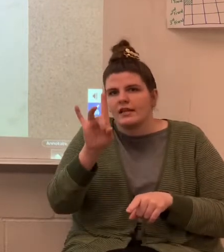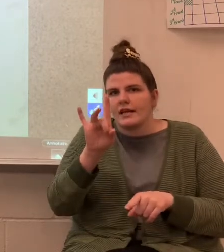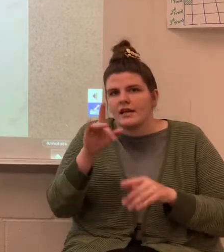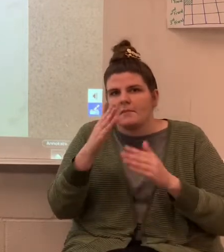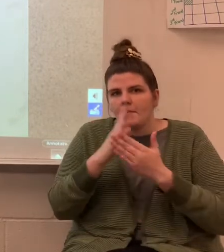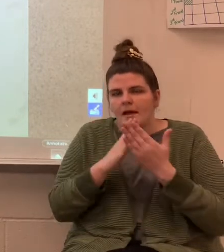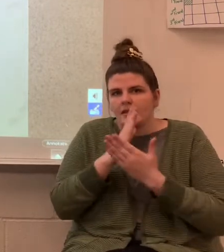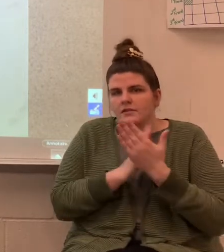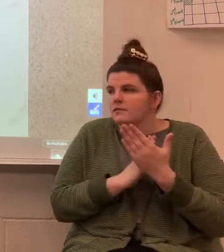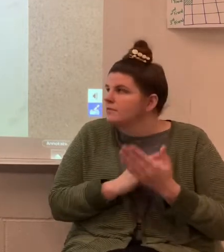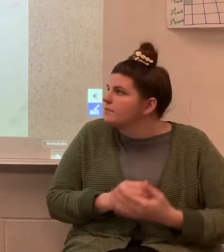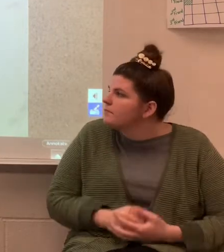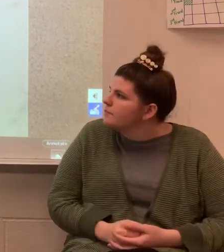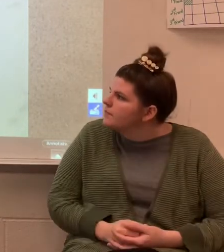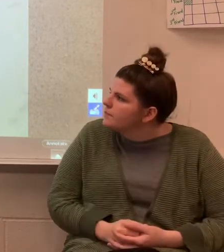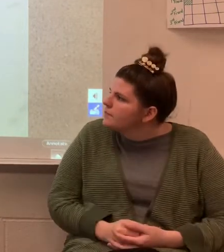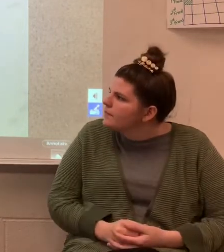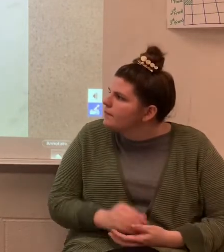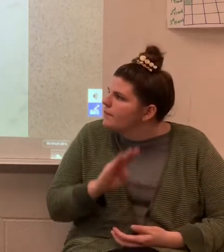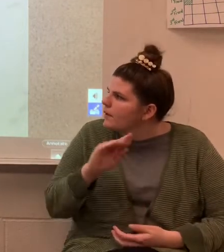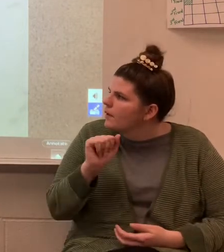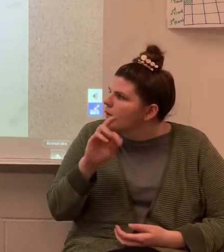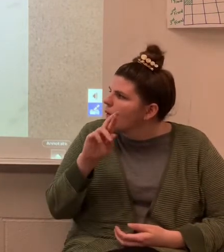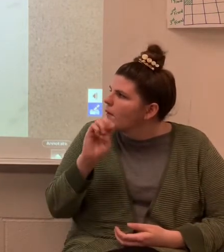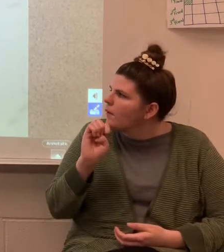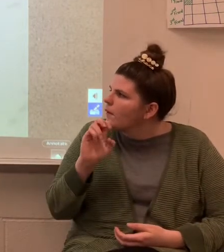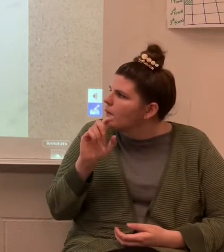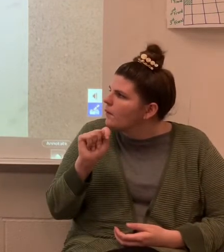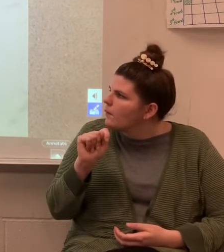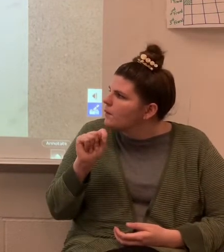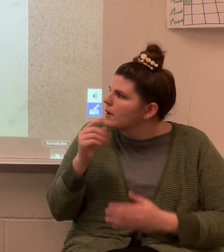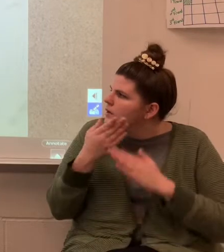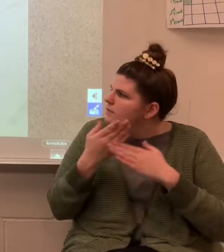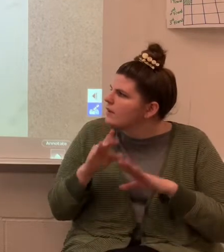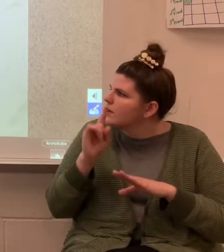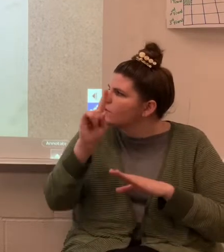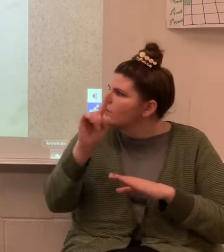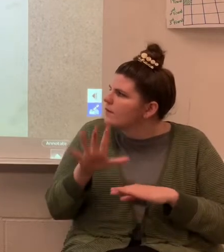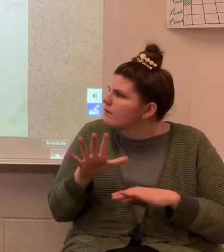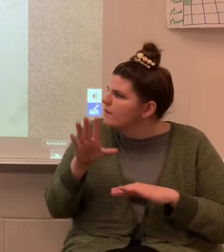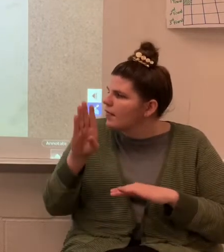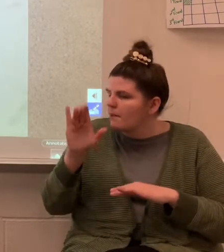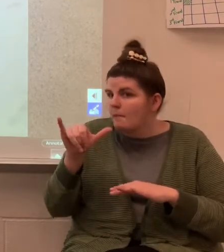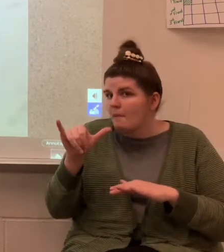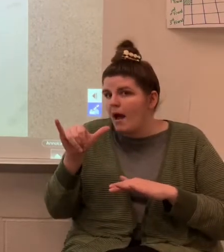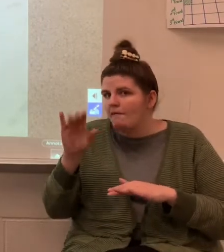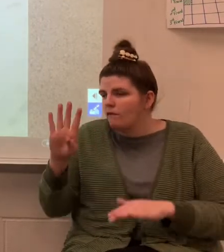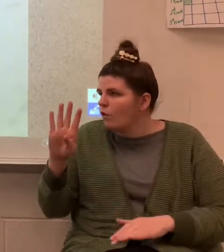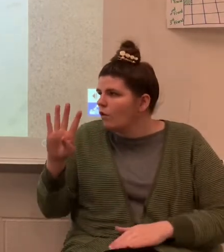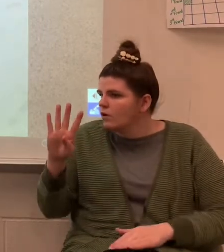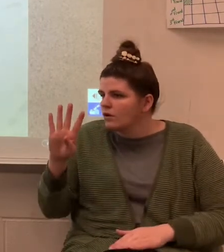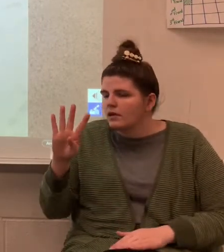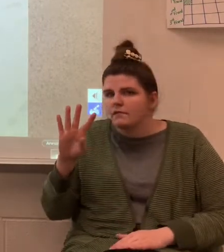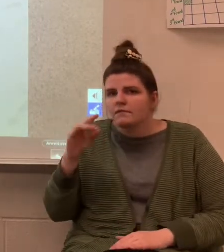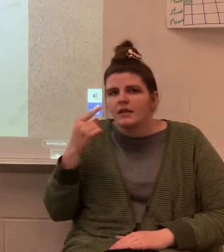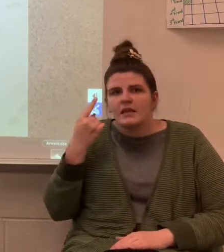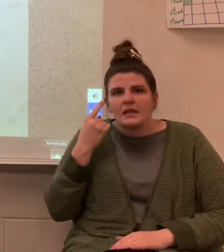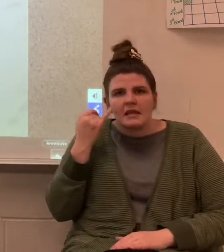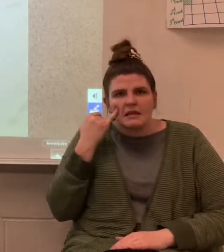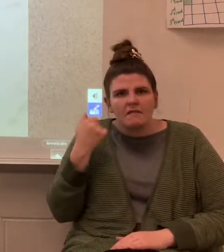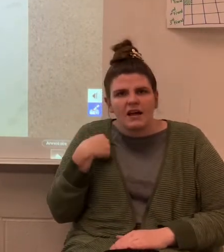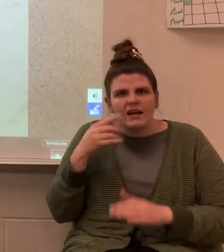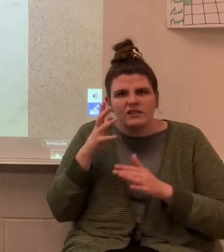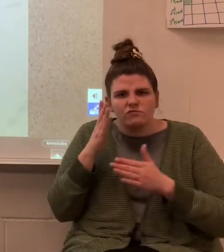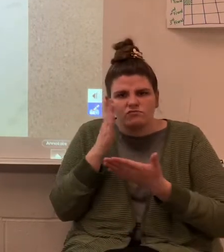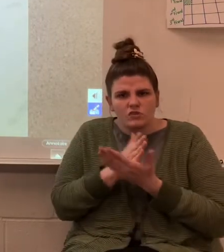Barrett divided 1/5 by 4. Okay, so if I just right there stop and change this